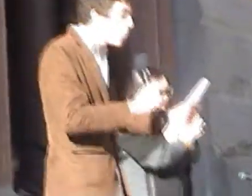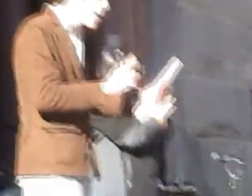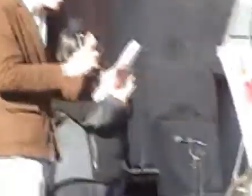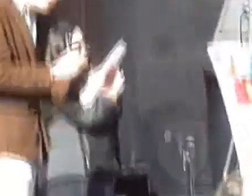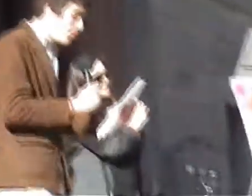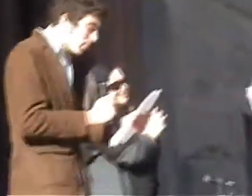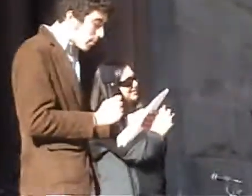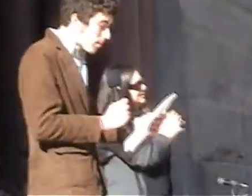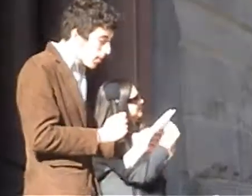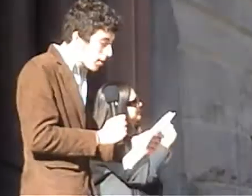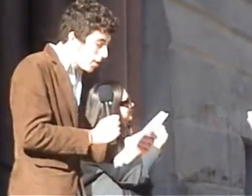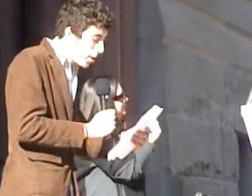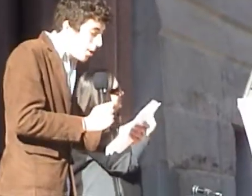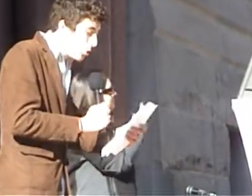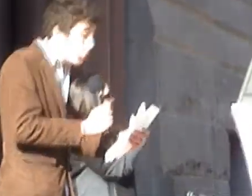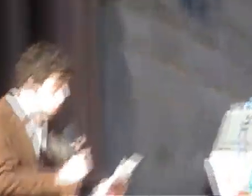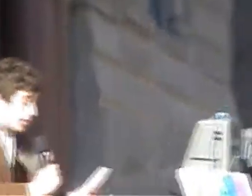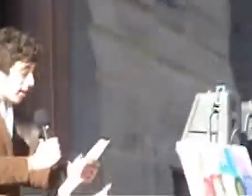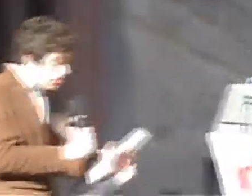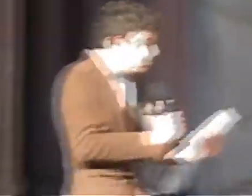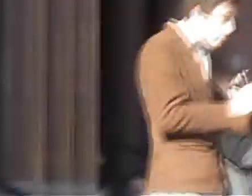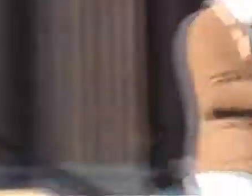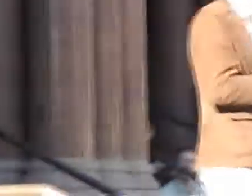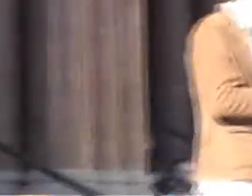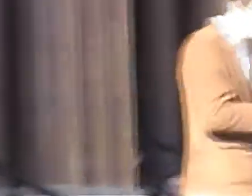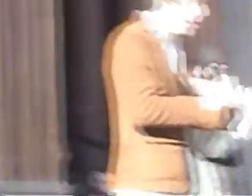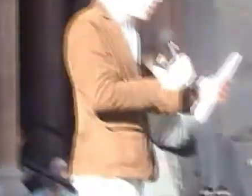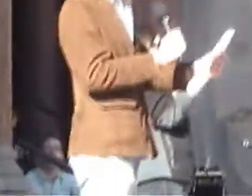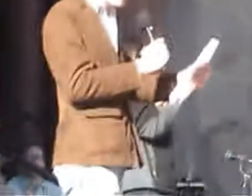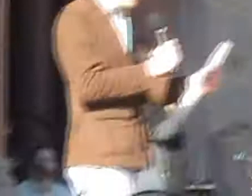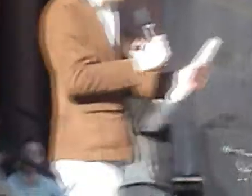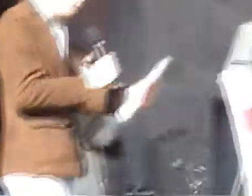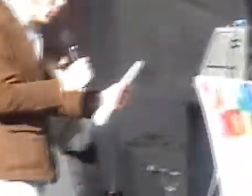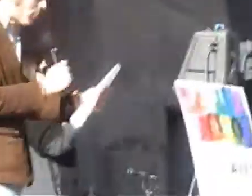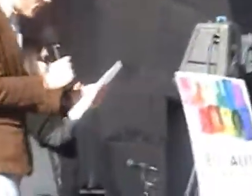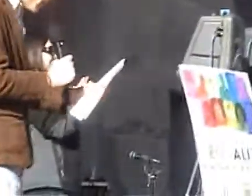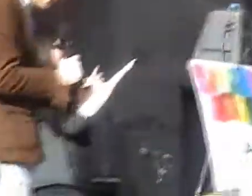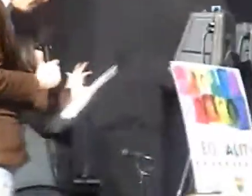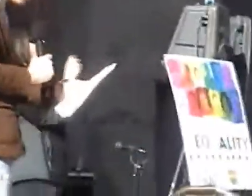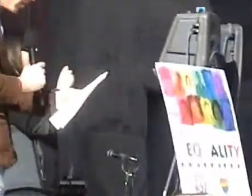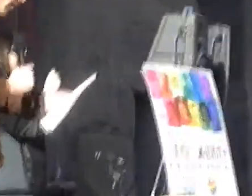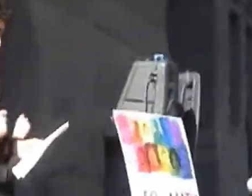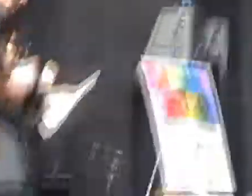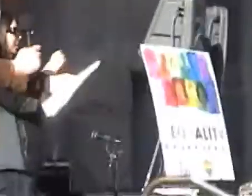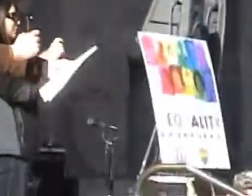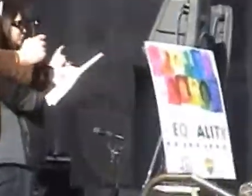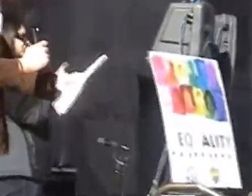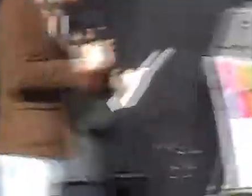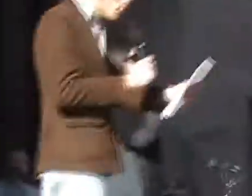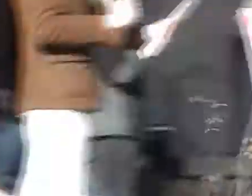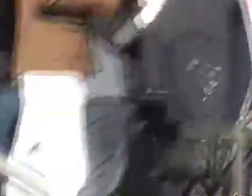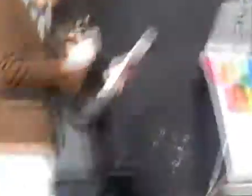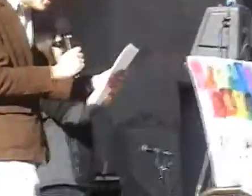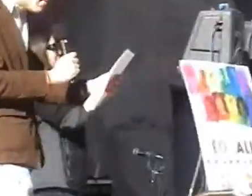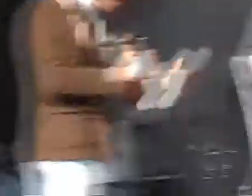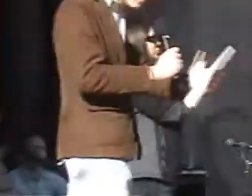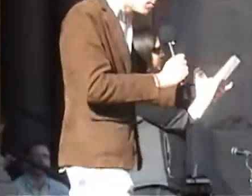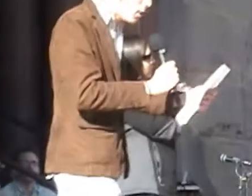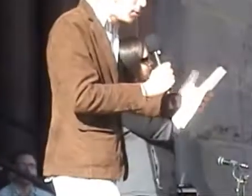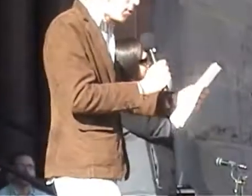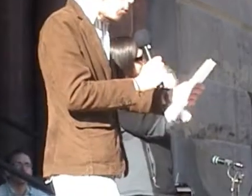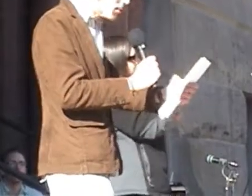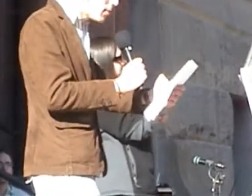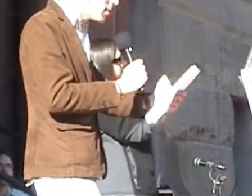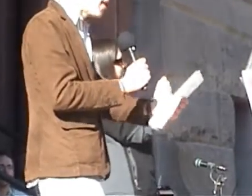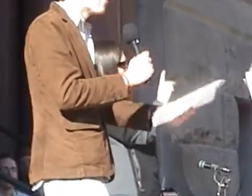She showed us a way out. She showed us that there was a light at the end of this tunnel we were stuck in. She showed us one of the things that